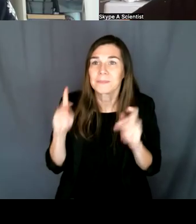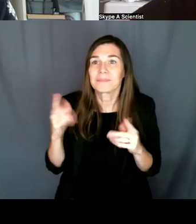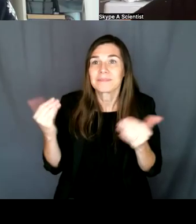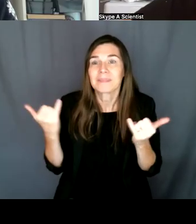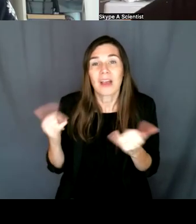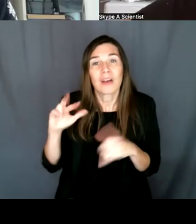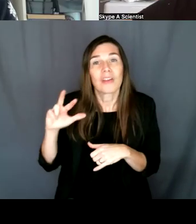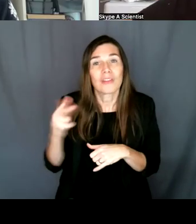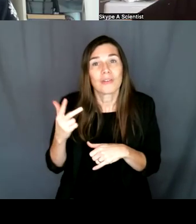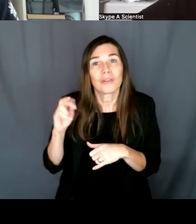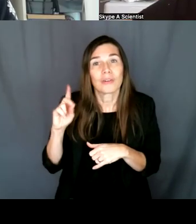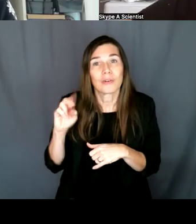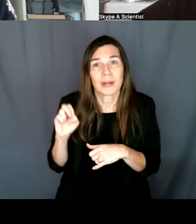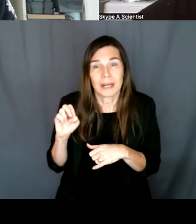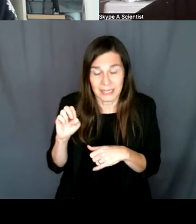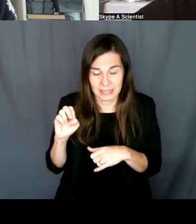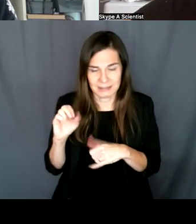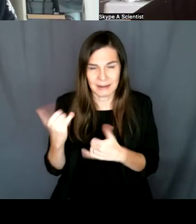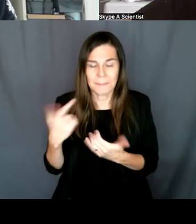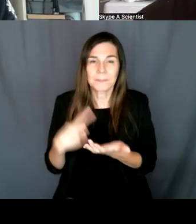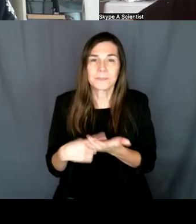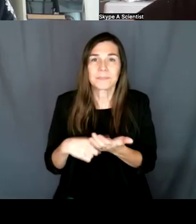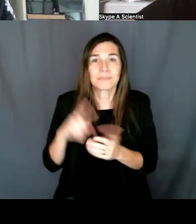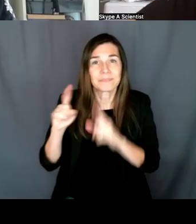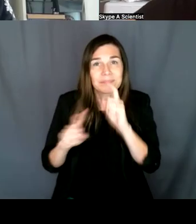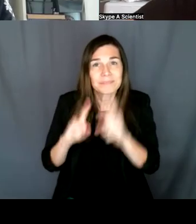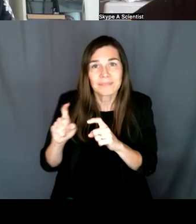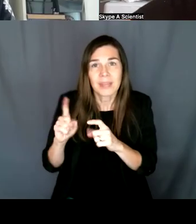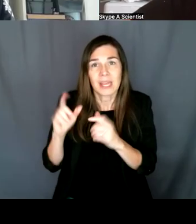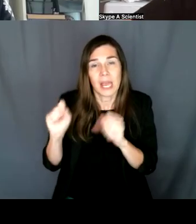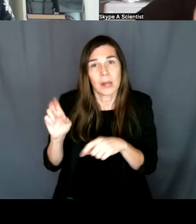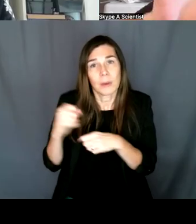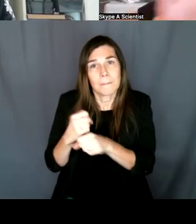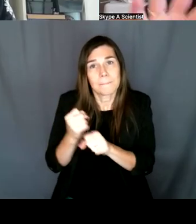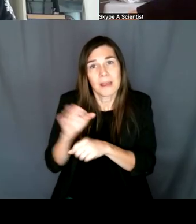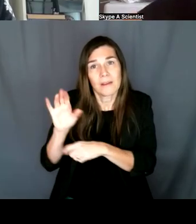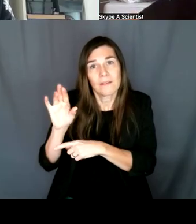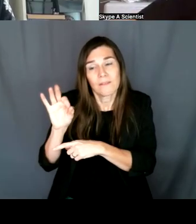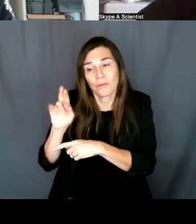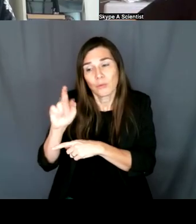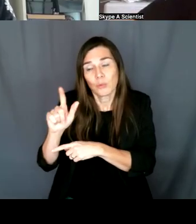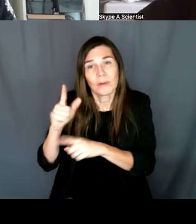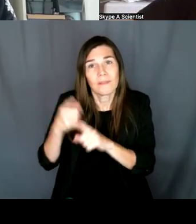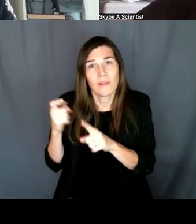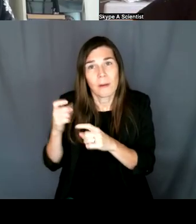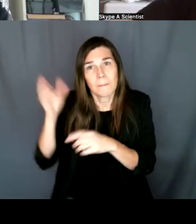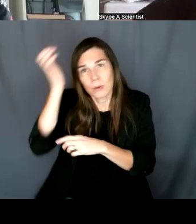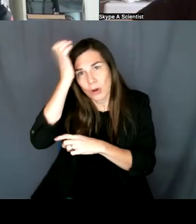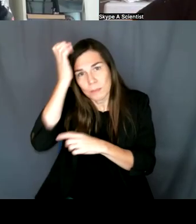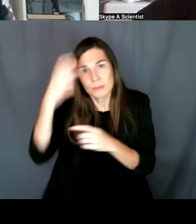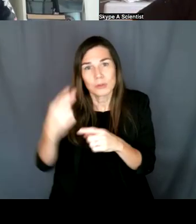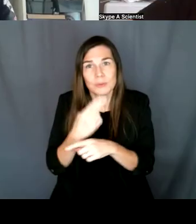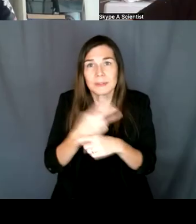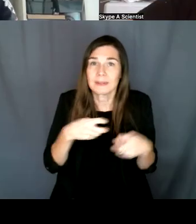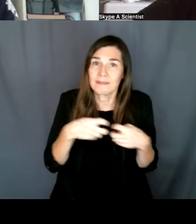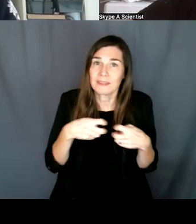help with the environment? Can we make fuel from garbage using physics or solve other environmental problems?